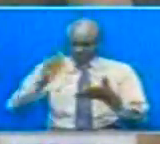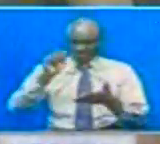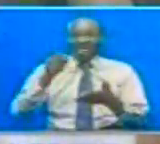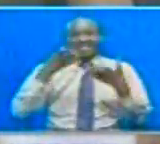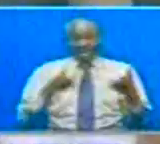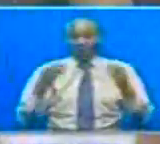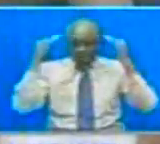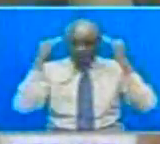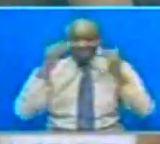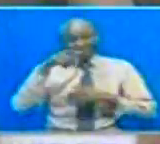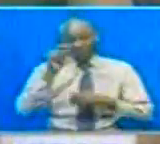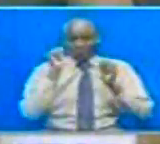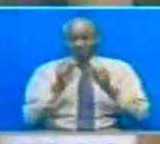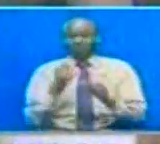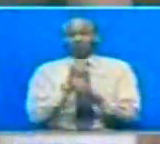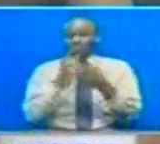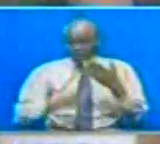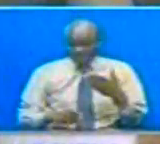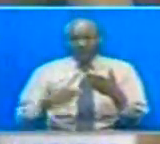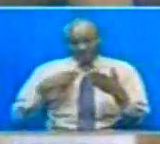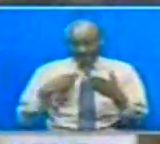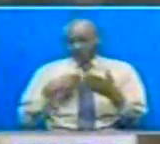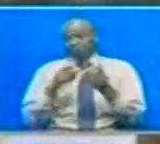the judiciary that could be left arbitrating the